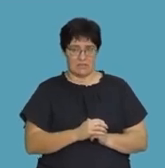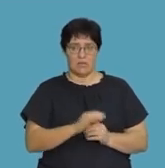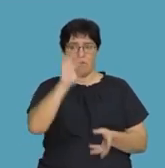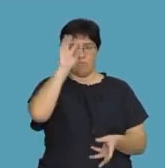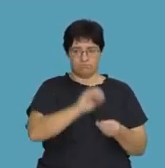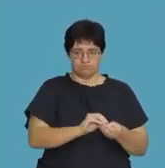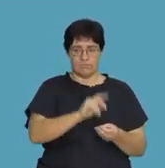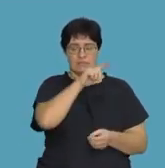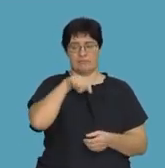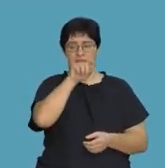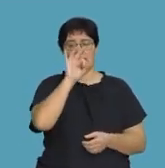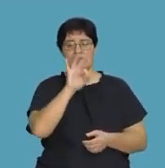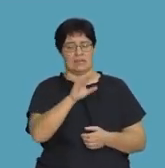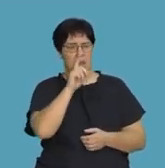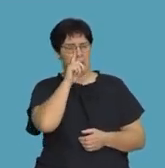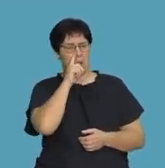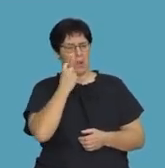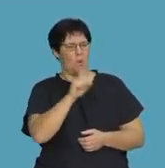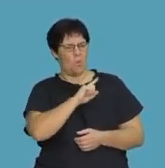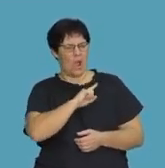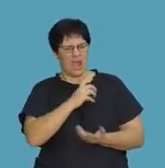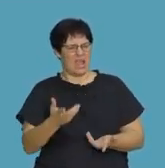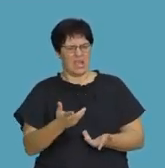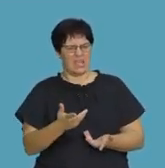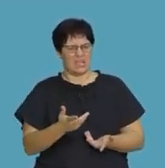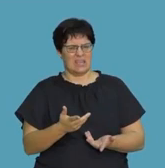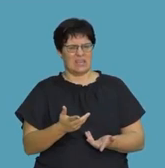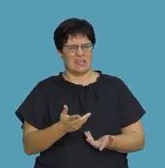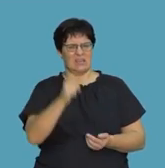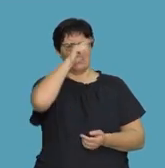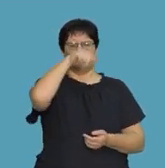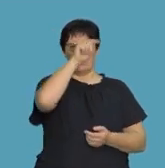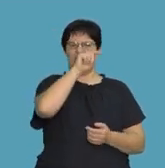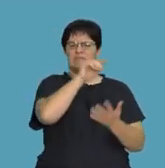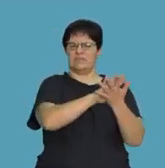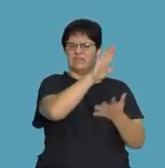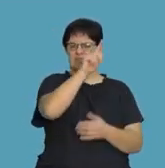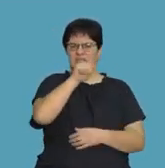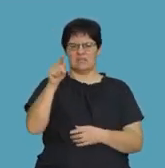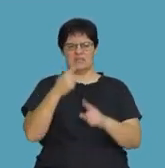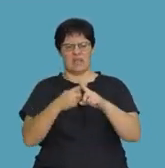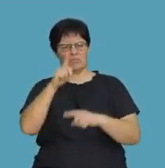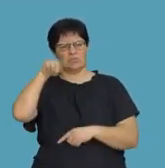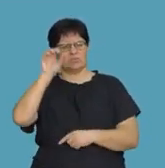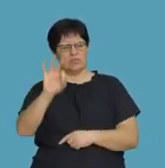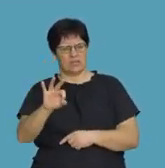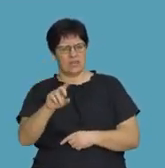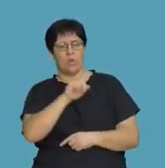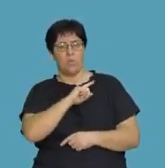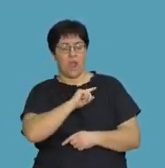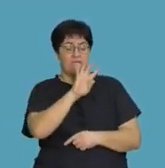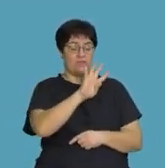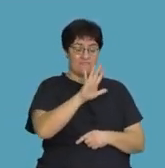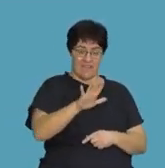divided by root of 3, right? Why am I writing the one at the top as root of 15 times root of 3? It's because